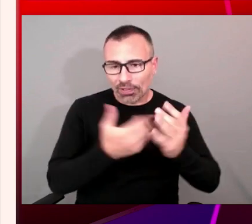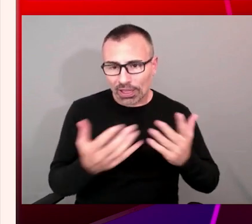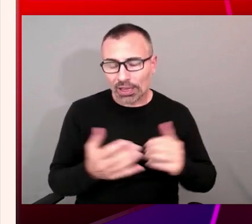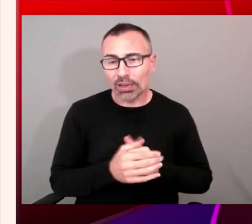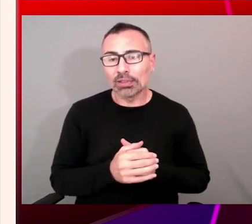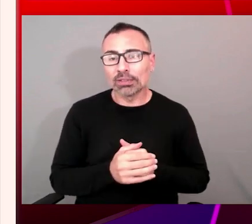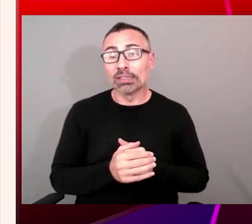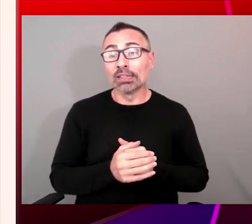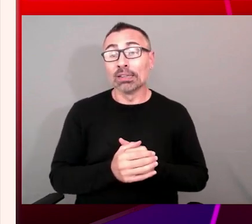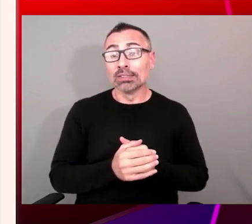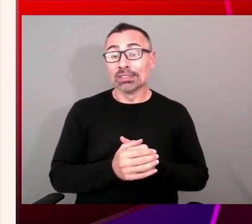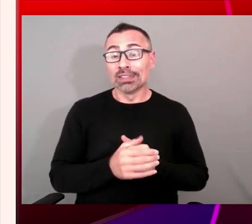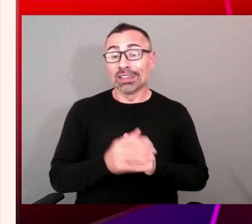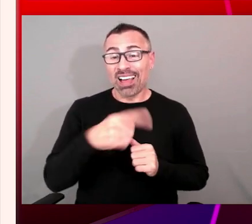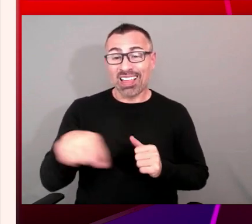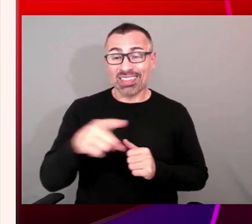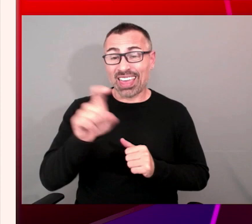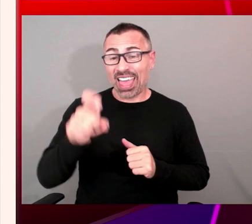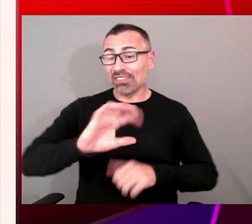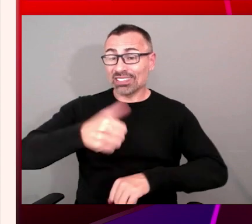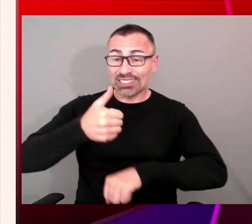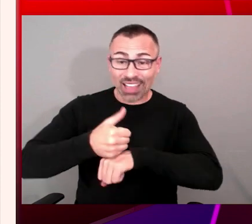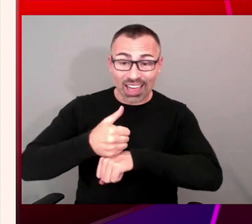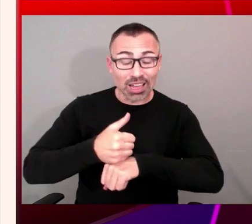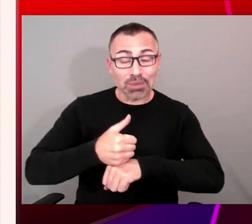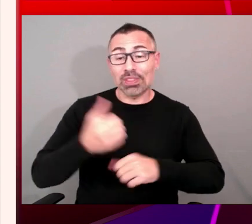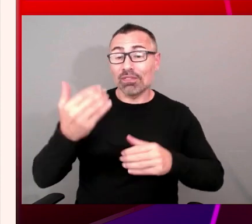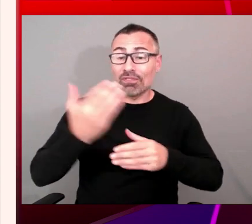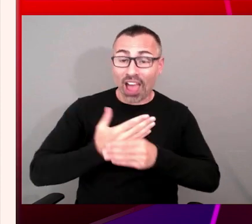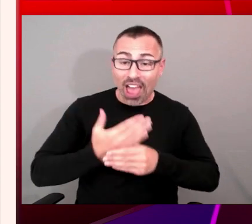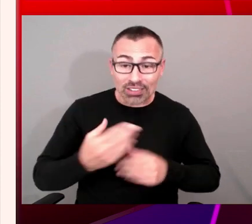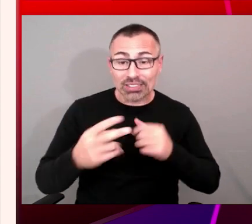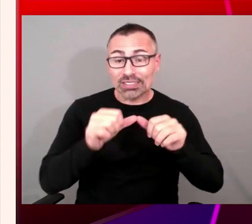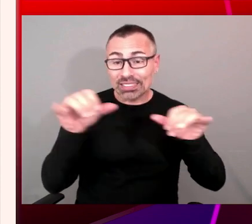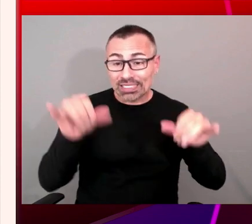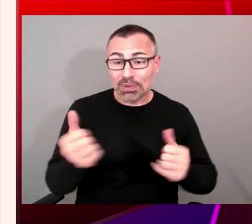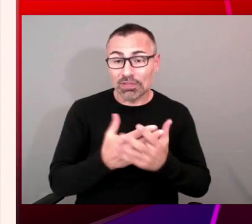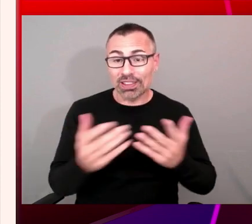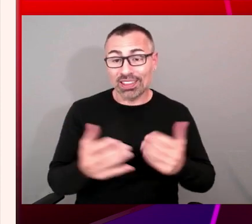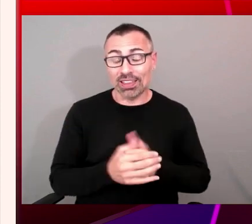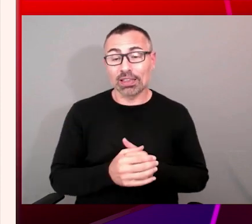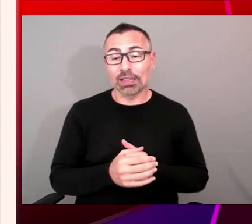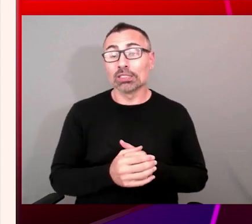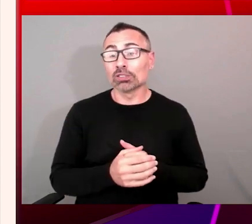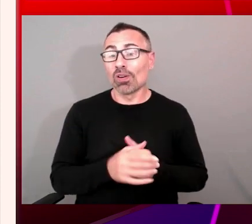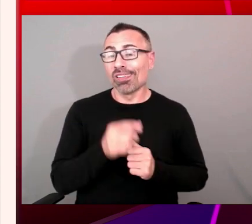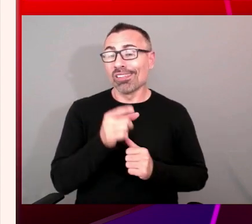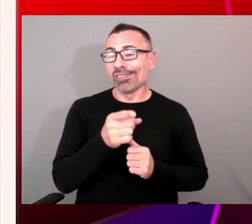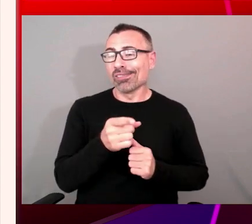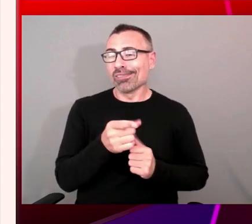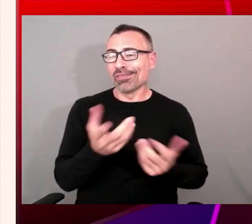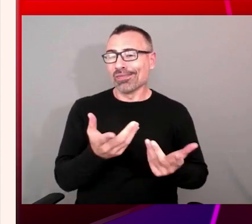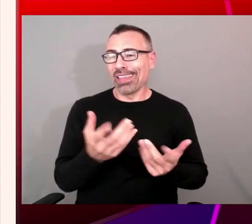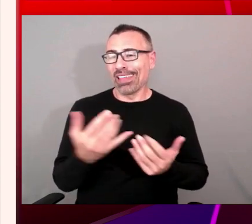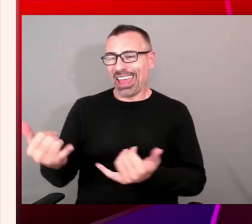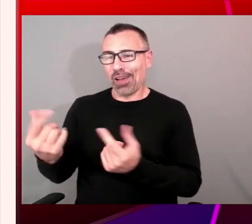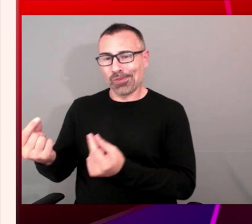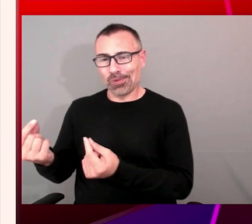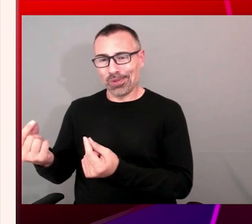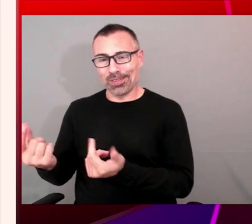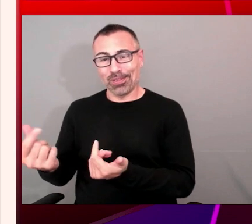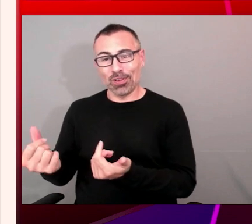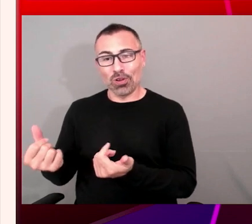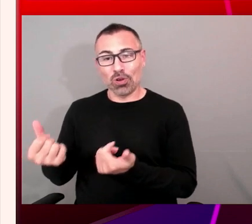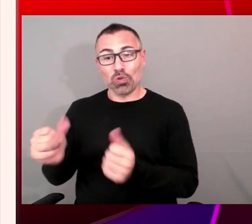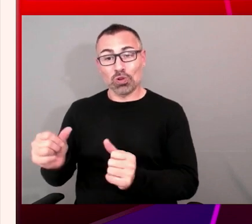All that, they have to provision their file systems, everything. And again, all undifferentiated. And so what we've done is instead we're trying to get our